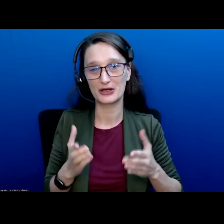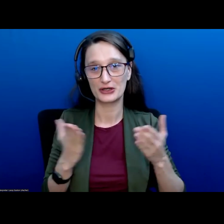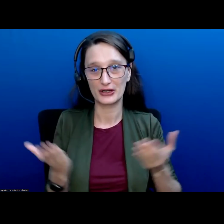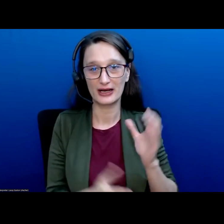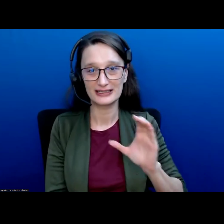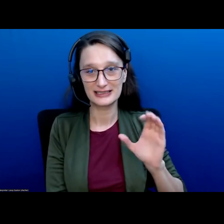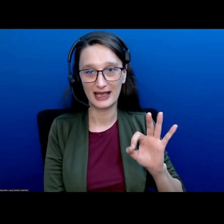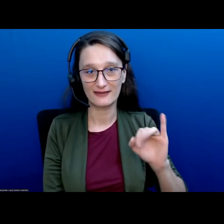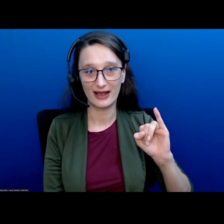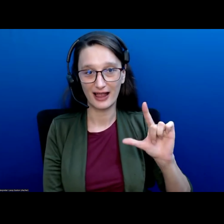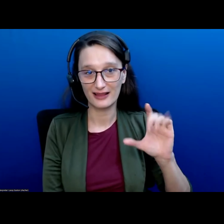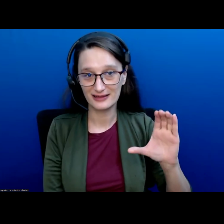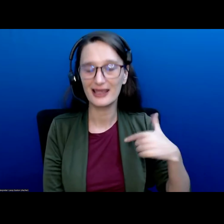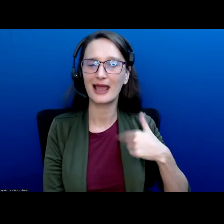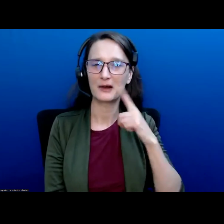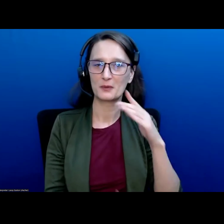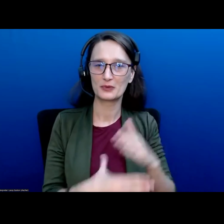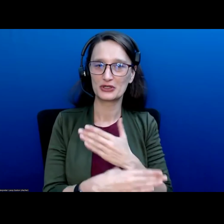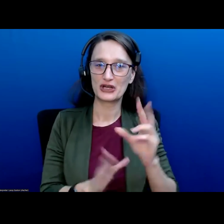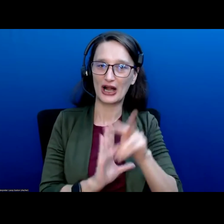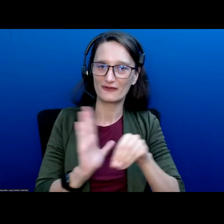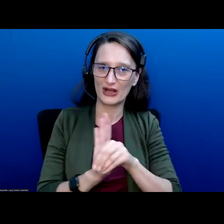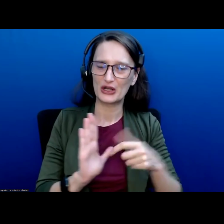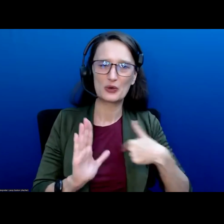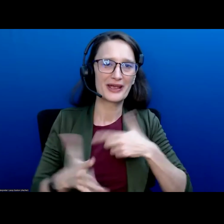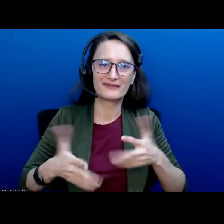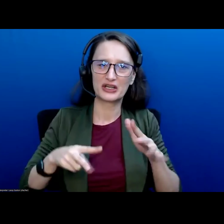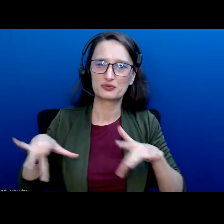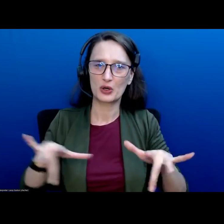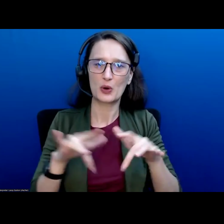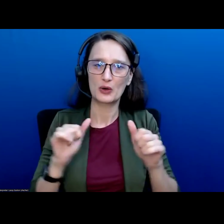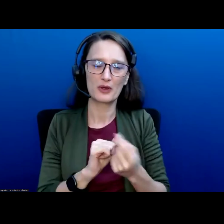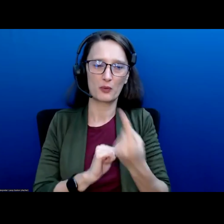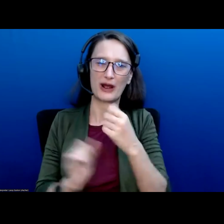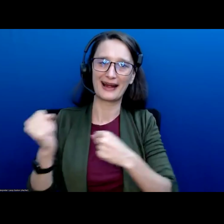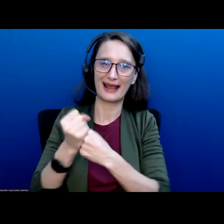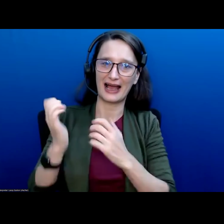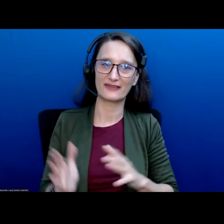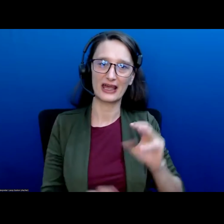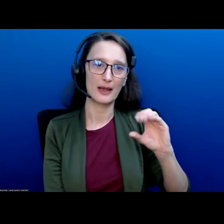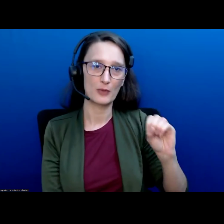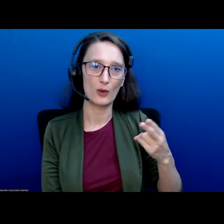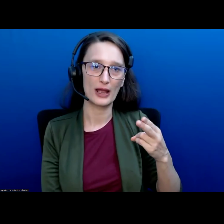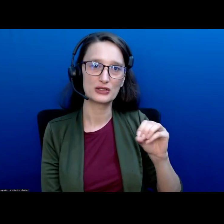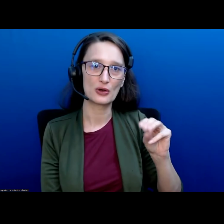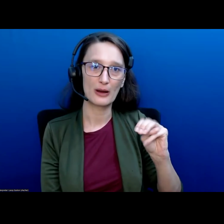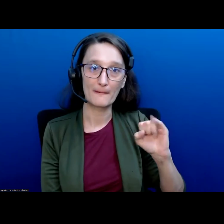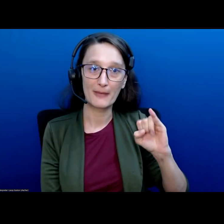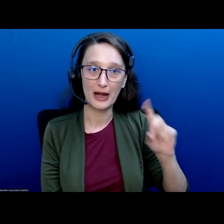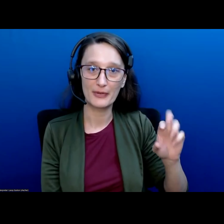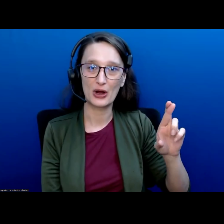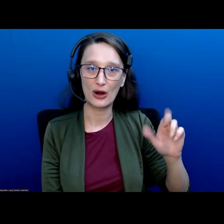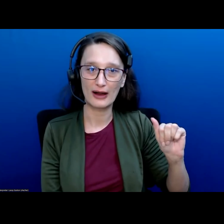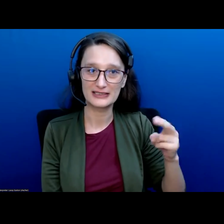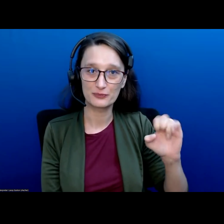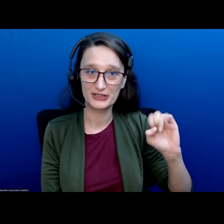going to share with you a video that we recorded with an advocate, Mohammed Rashid. So I'm going to share that with you